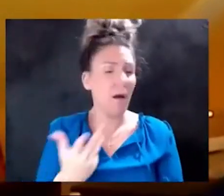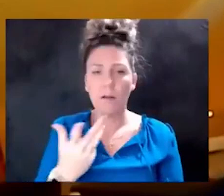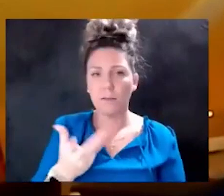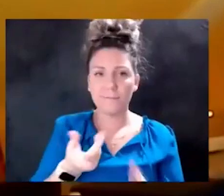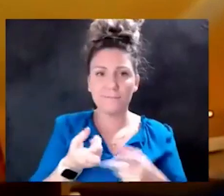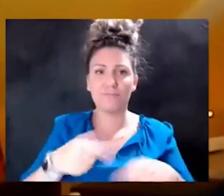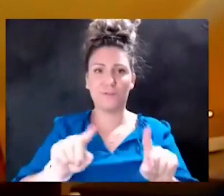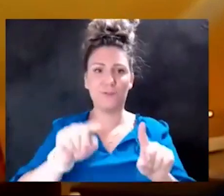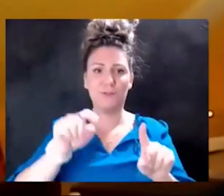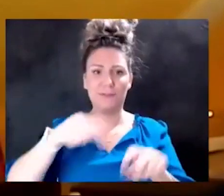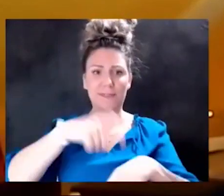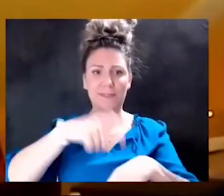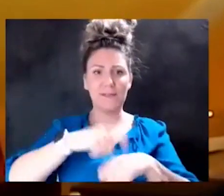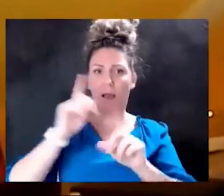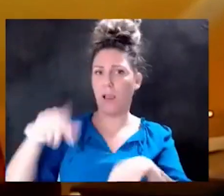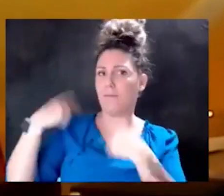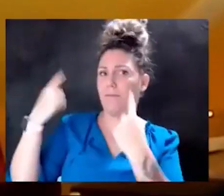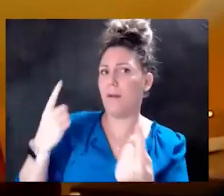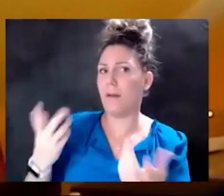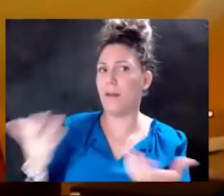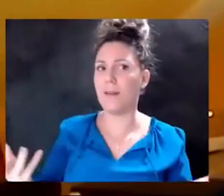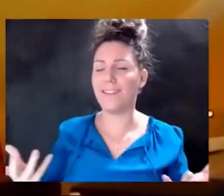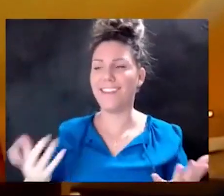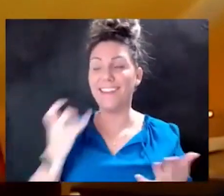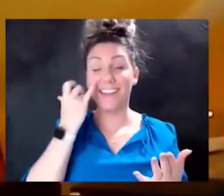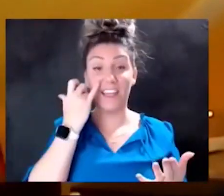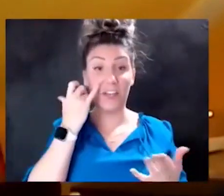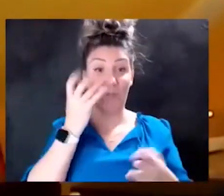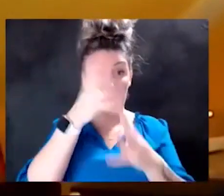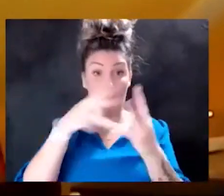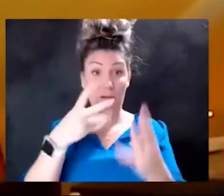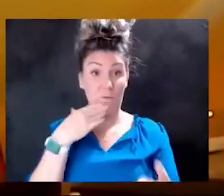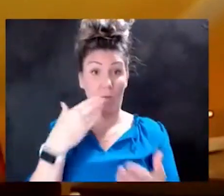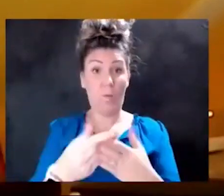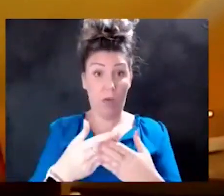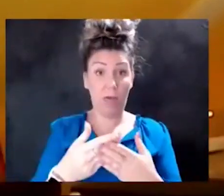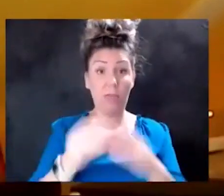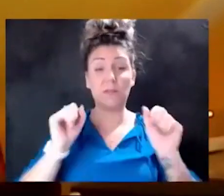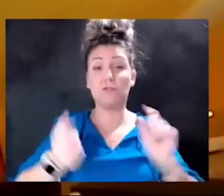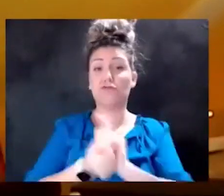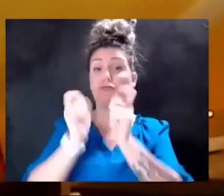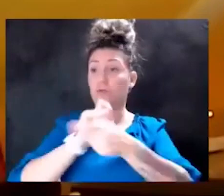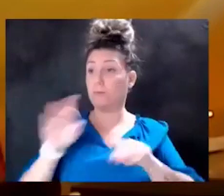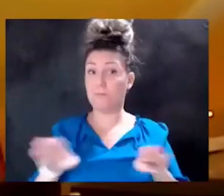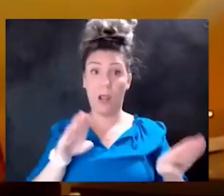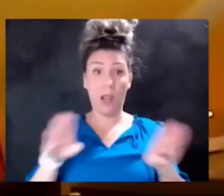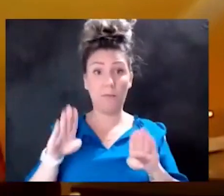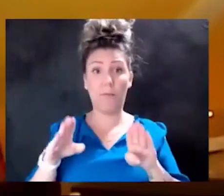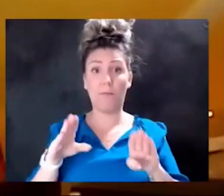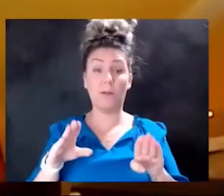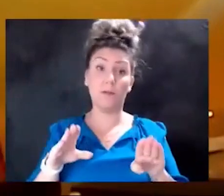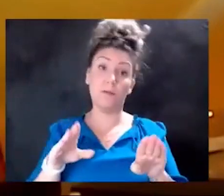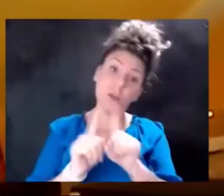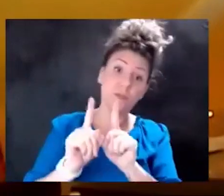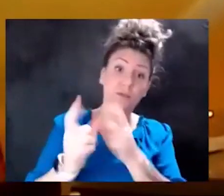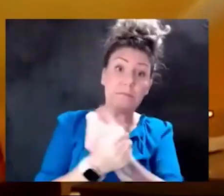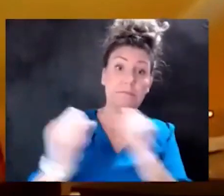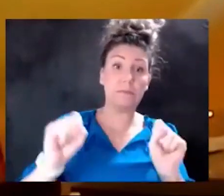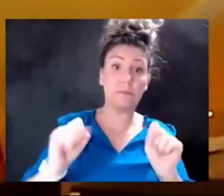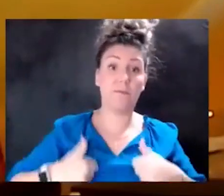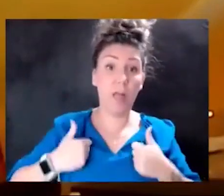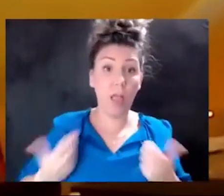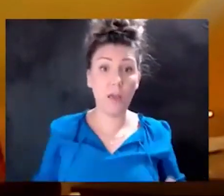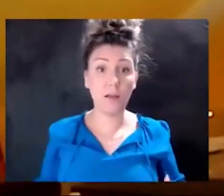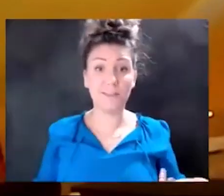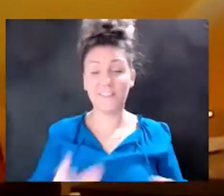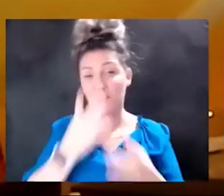that if we do graph well, we can, change behaviors. We can actually save lives. So the interest in data